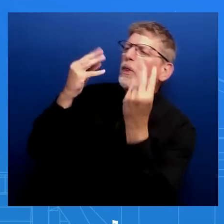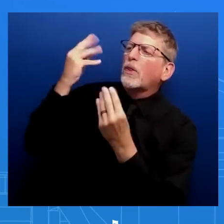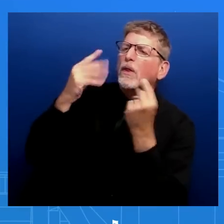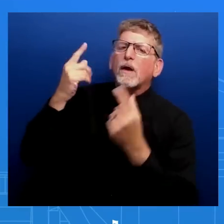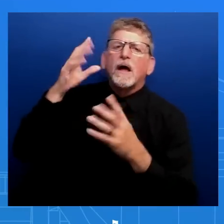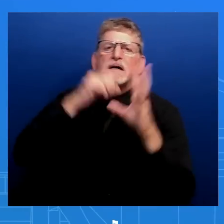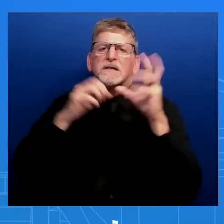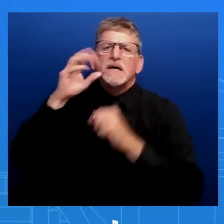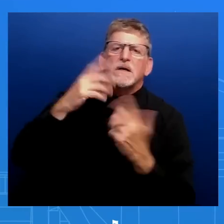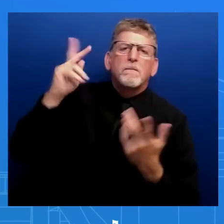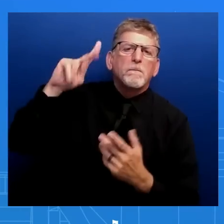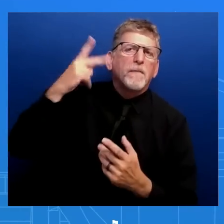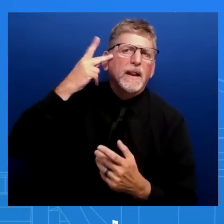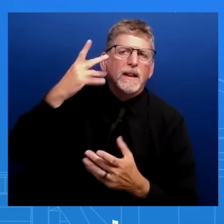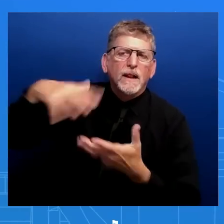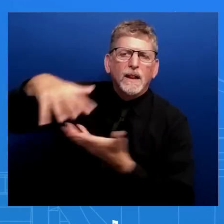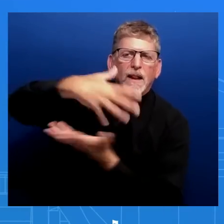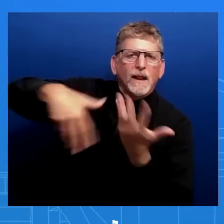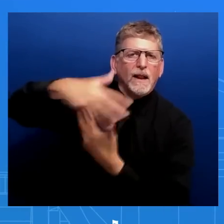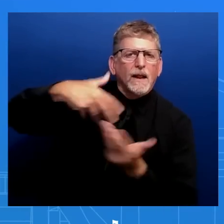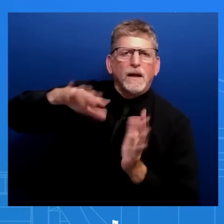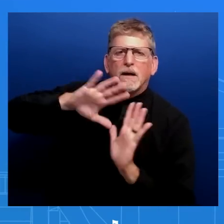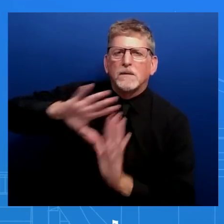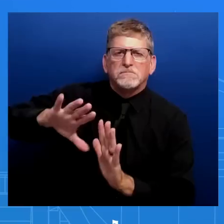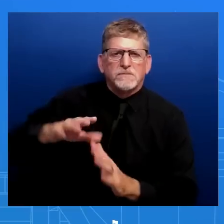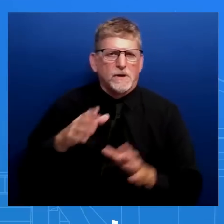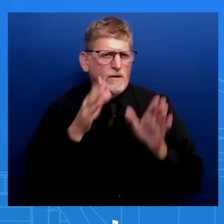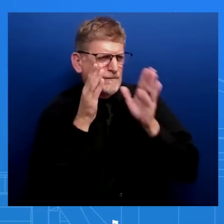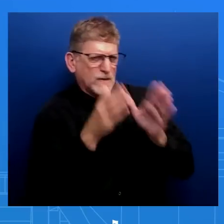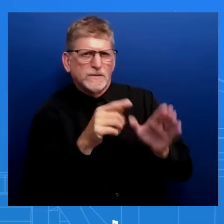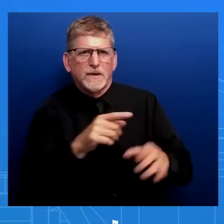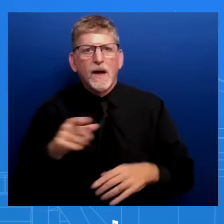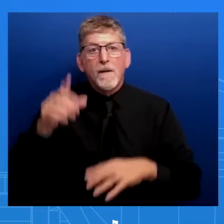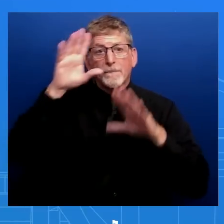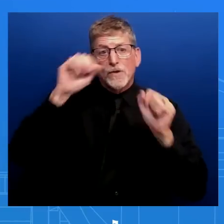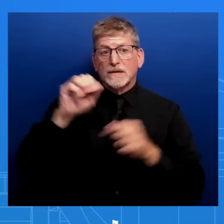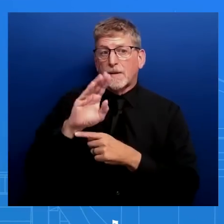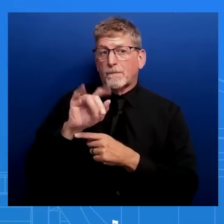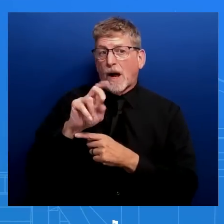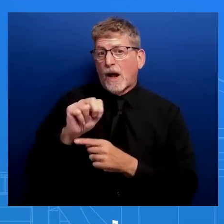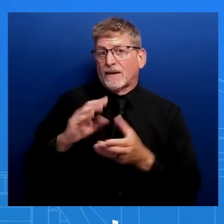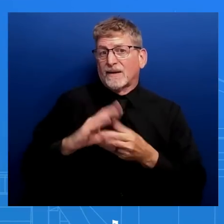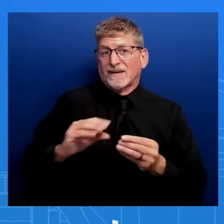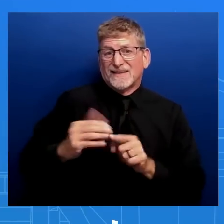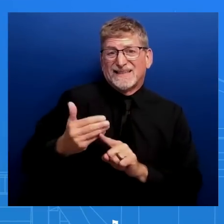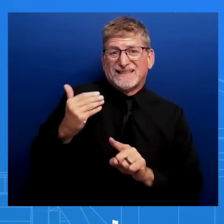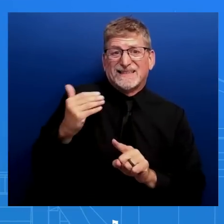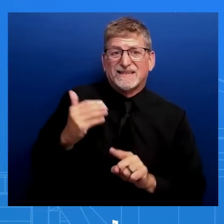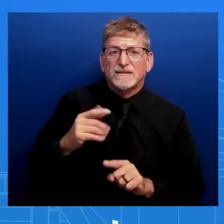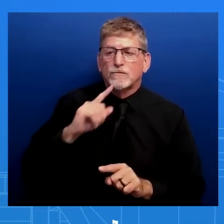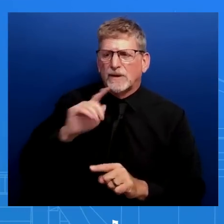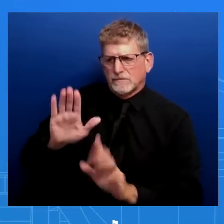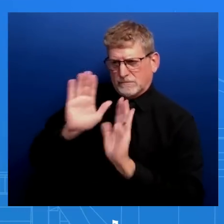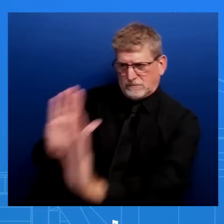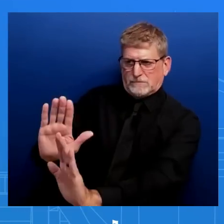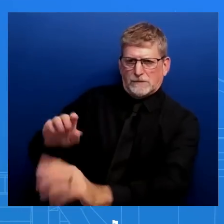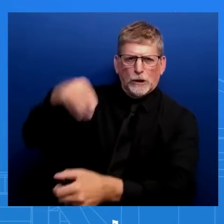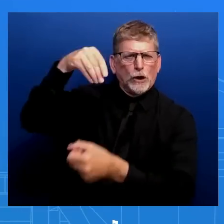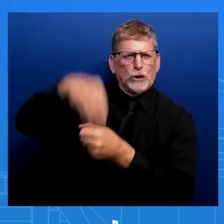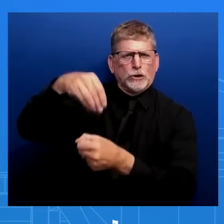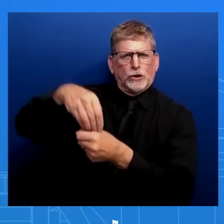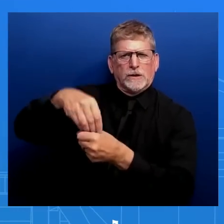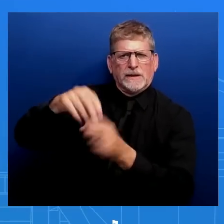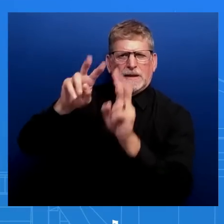As President Biden said very well earlier, this is an internal matter for the Russian system.